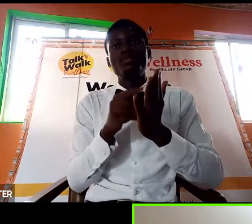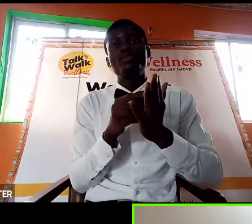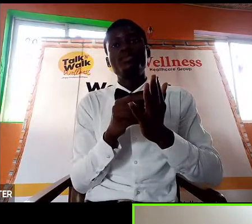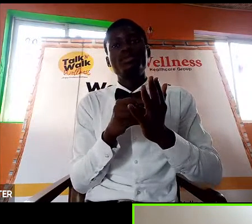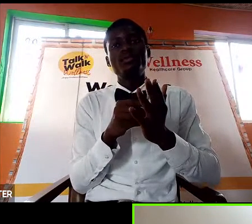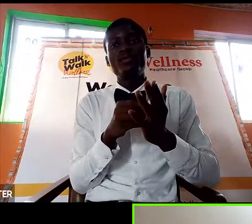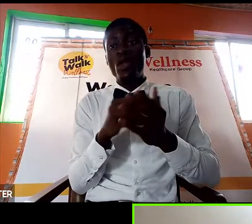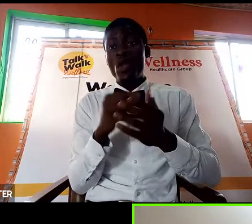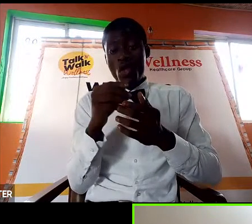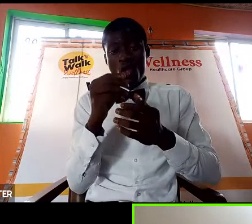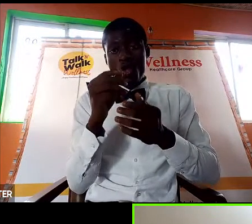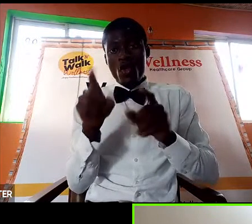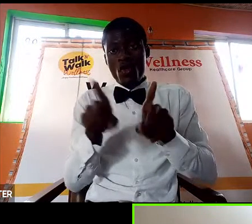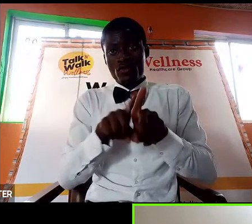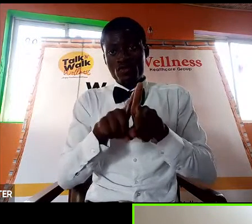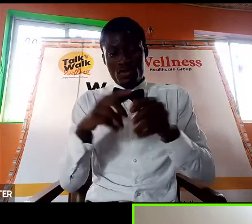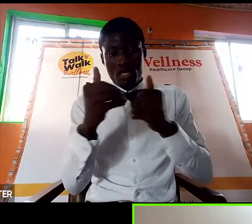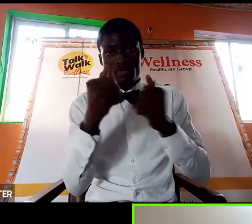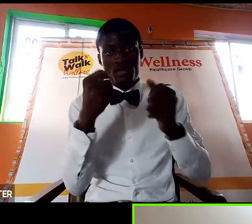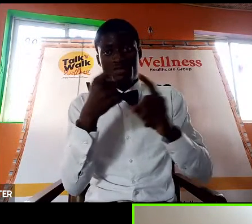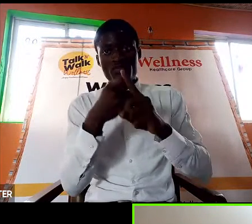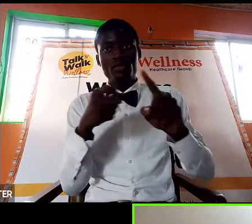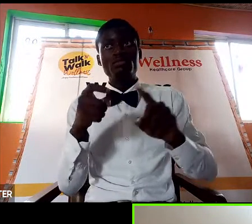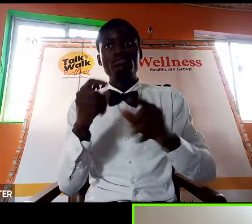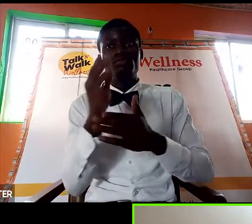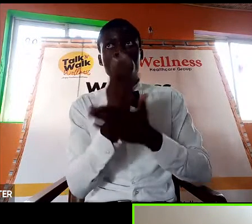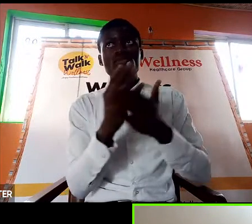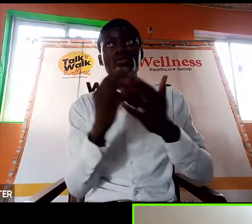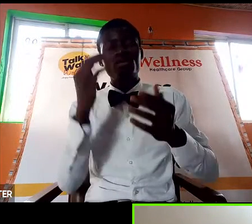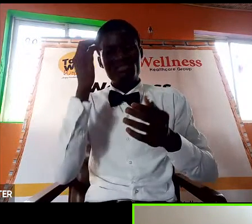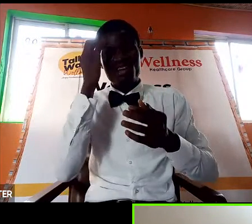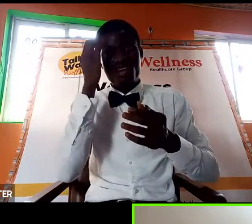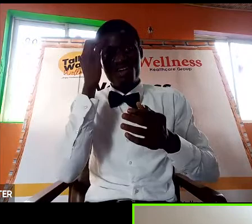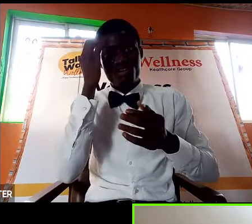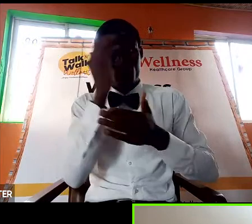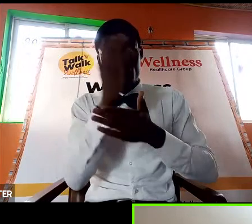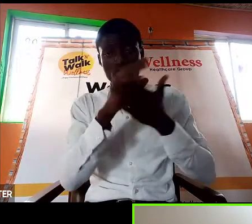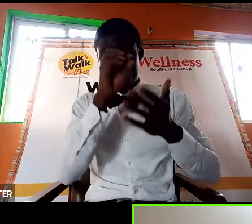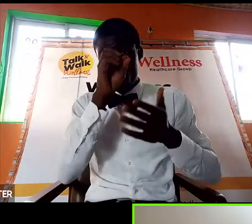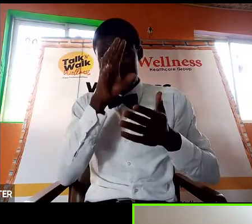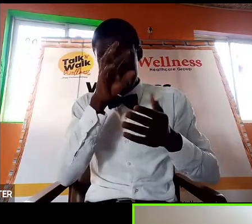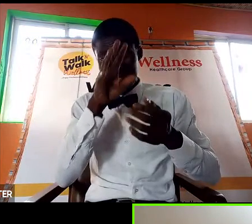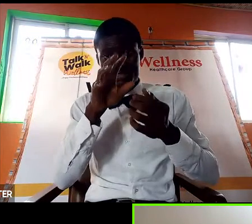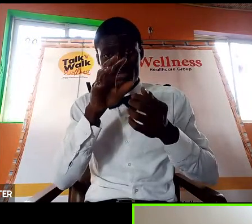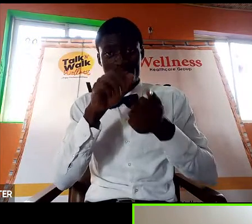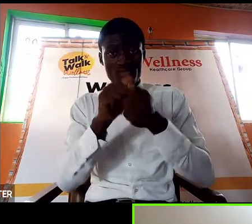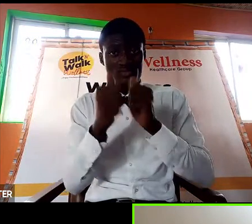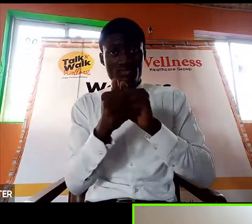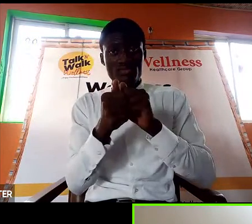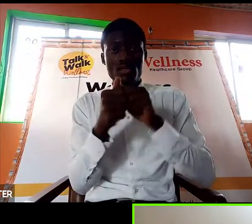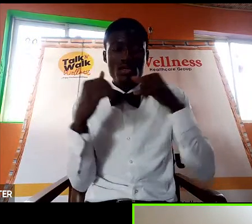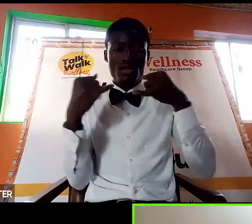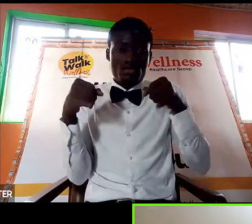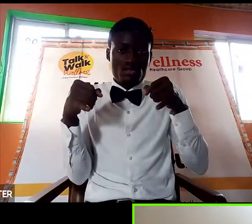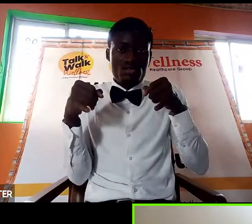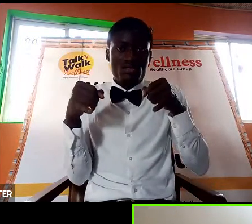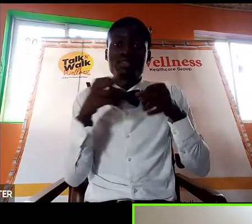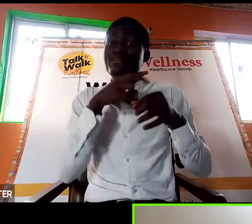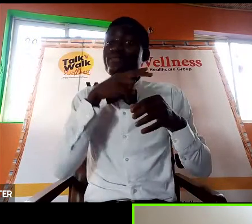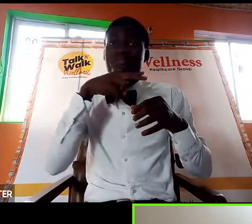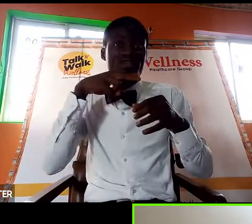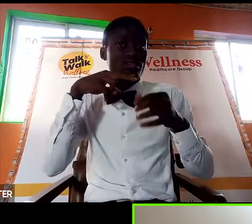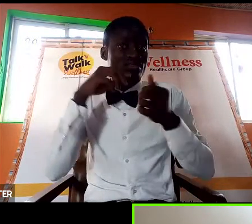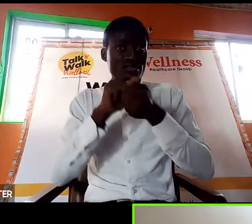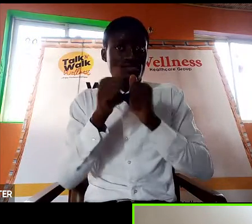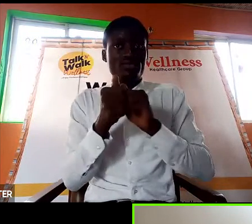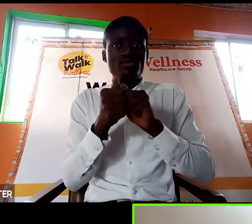like, orgasmic disorder, frigidity, vaginismus, all of that, there are people that have, there's